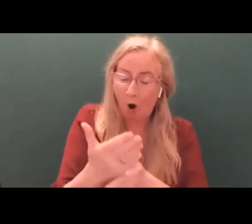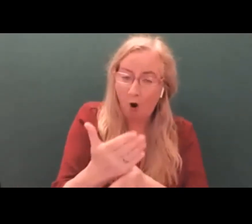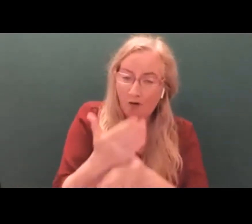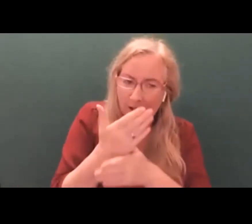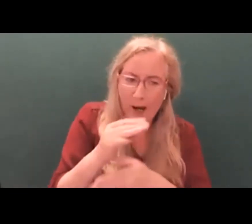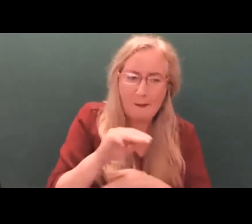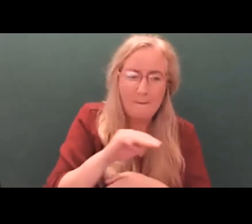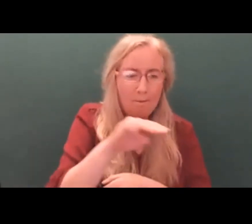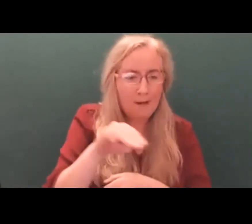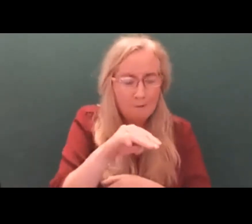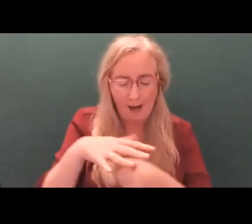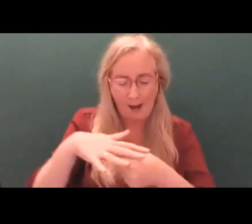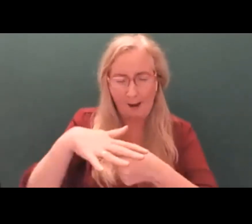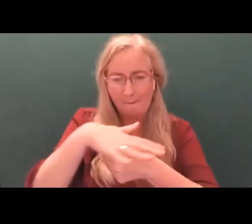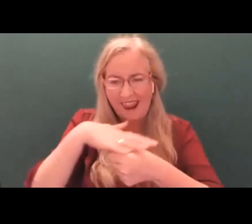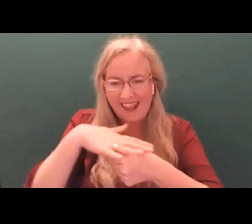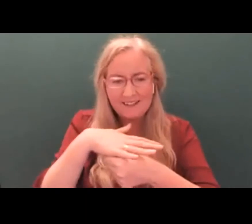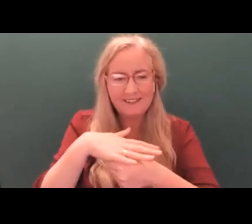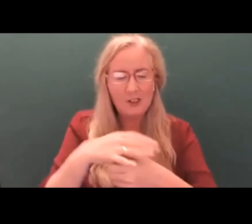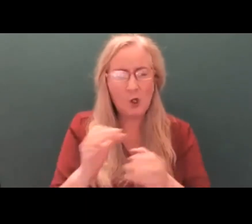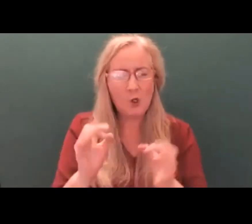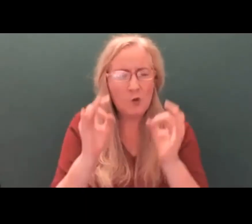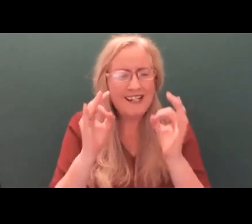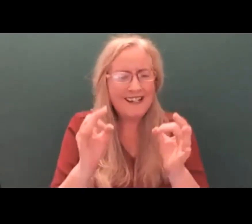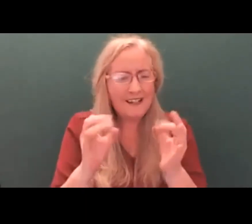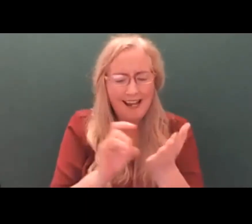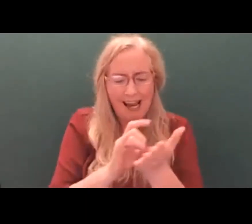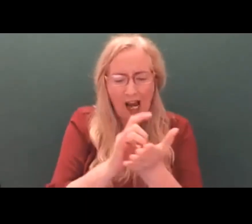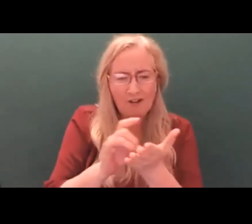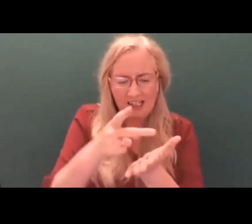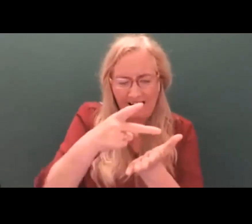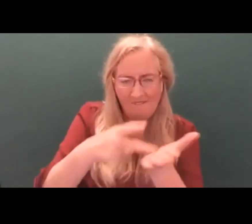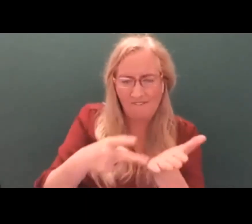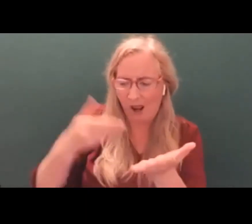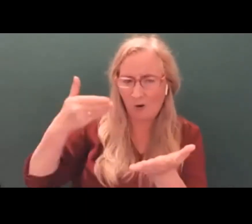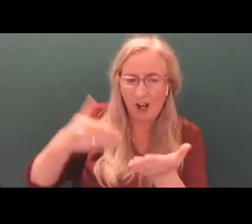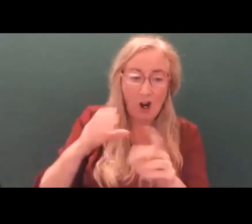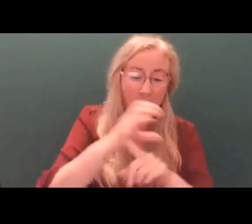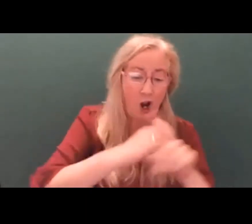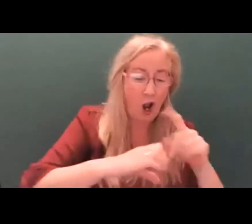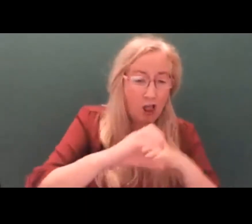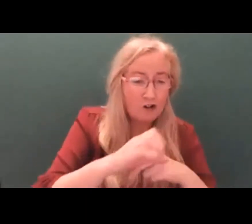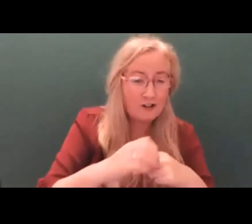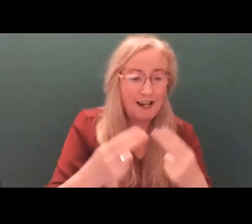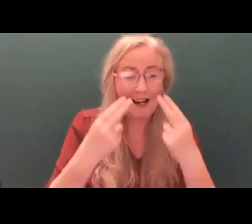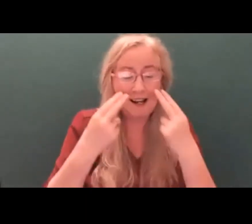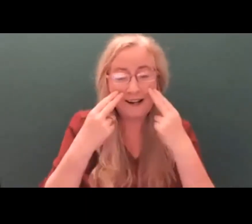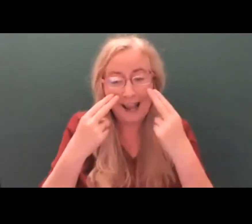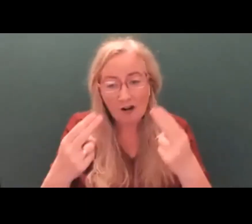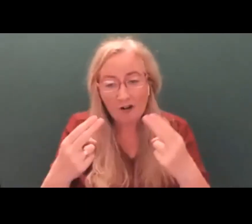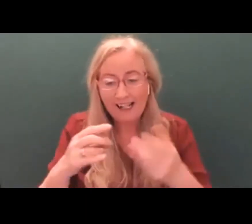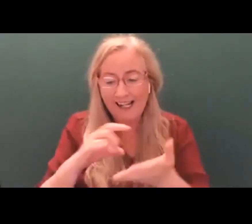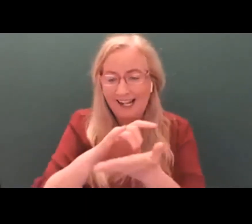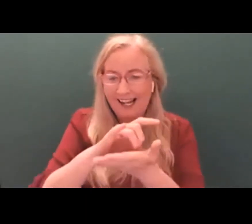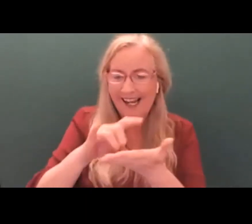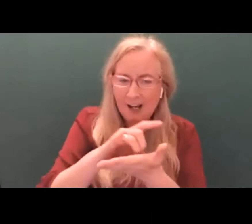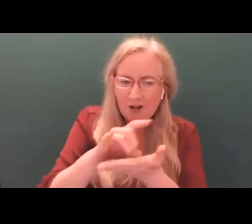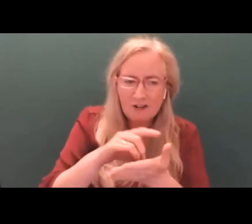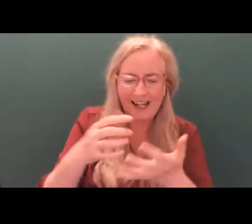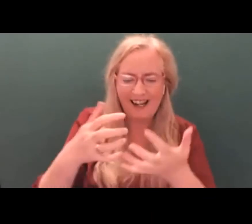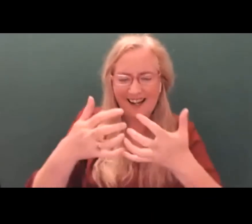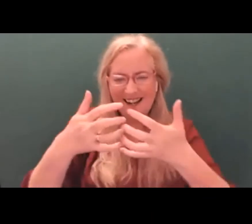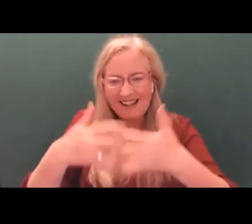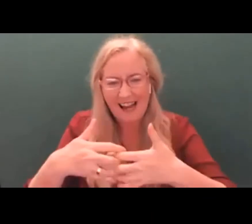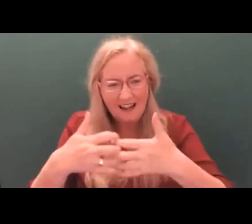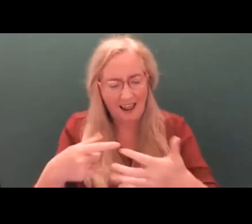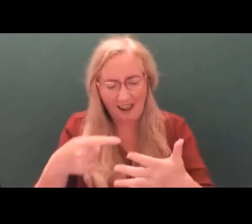your place, it all has those unique set of heritage values, cultural, natural, historic, social, technical, whatever it happens to